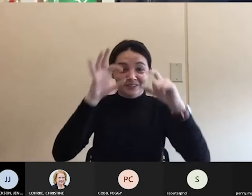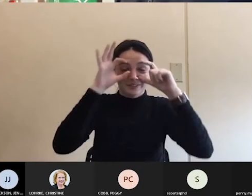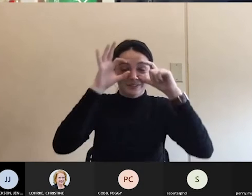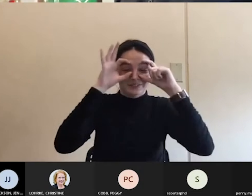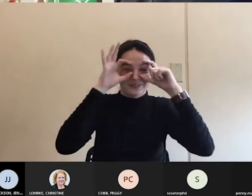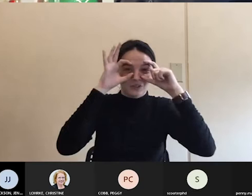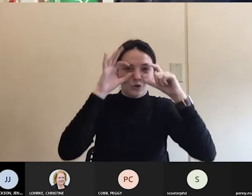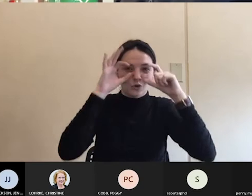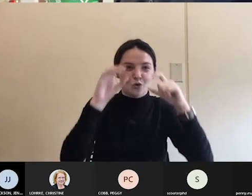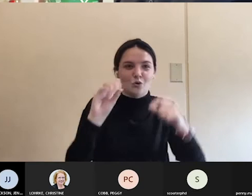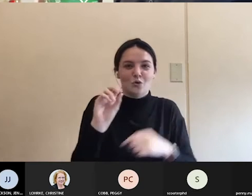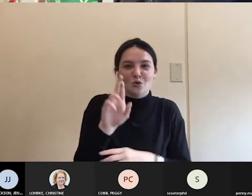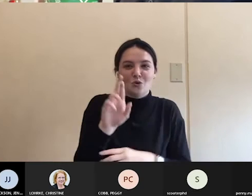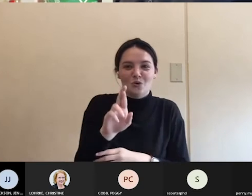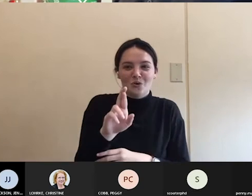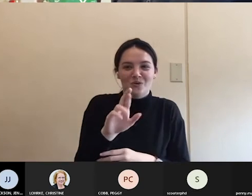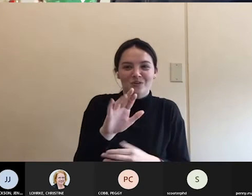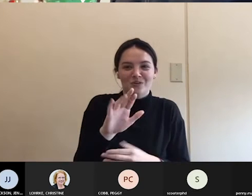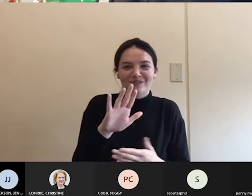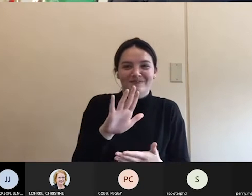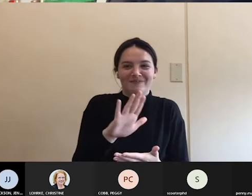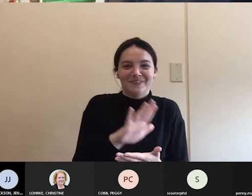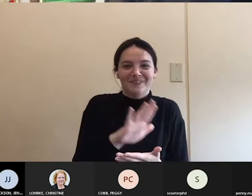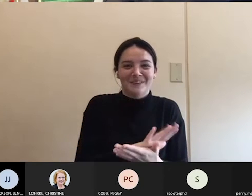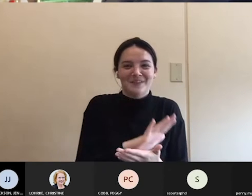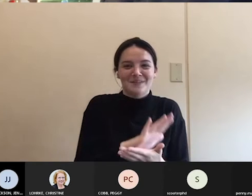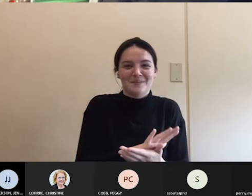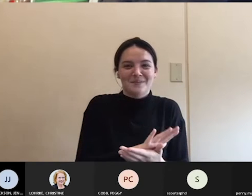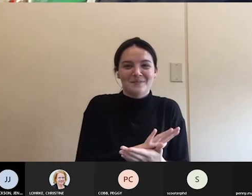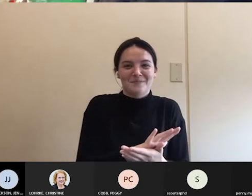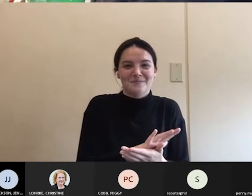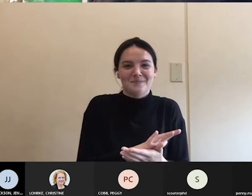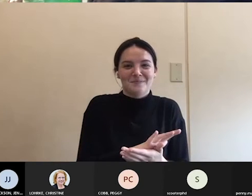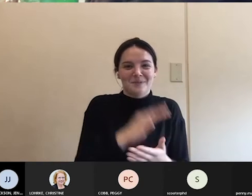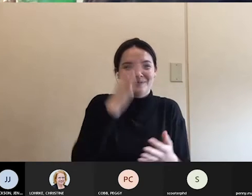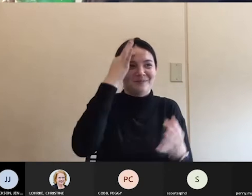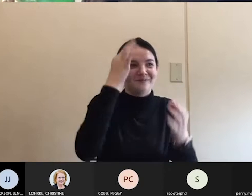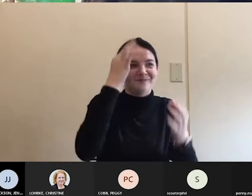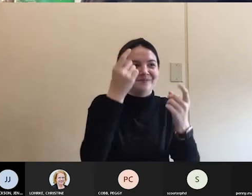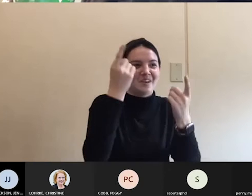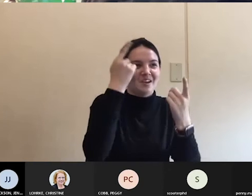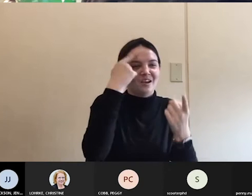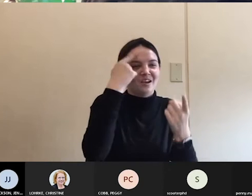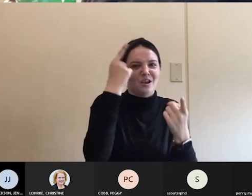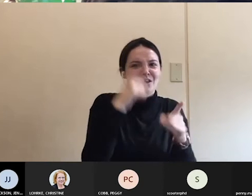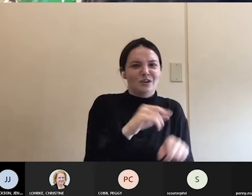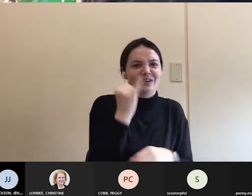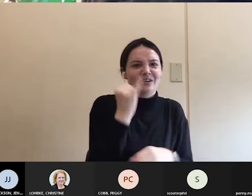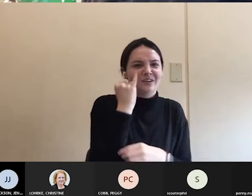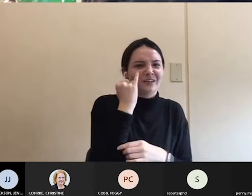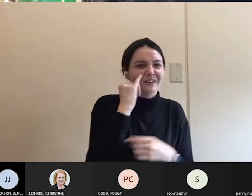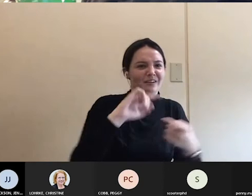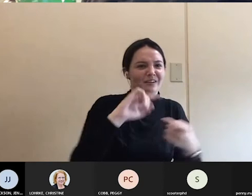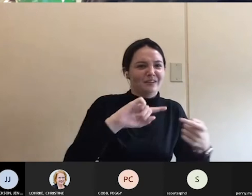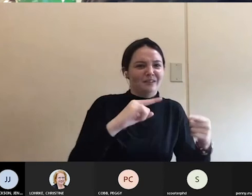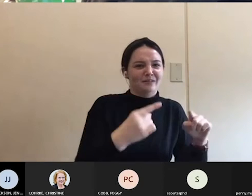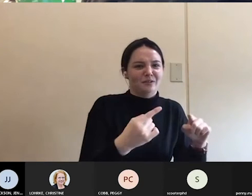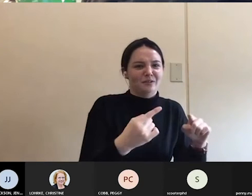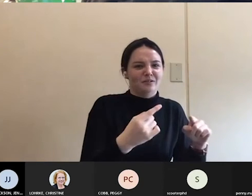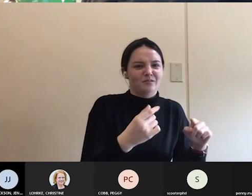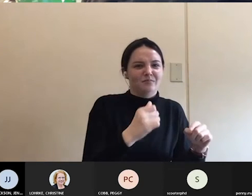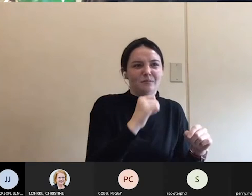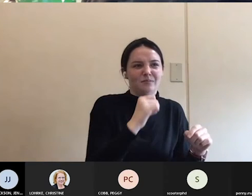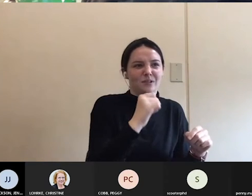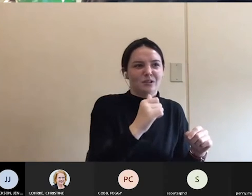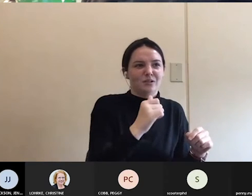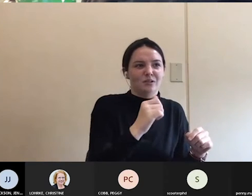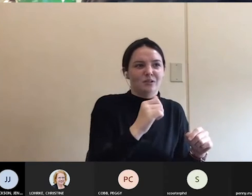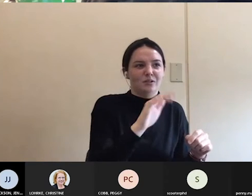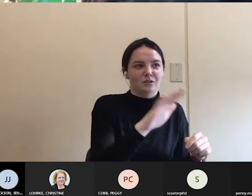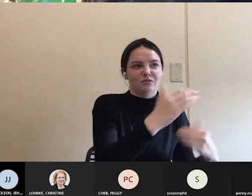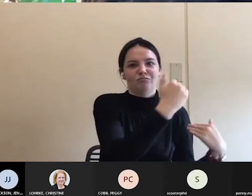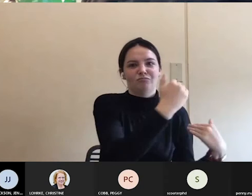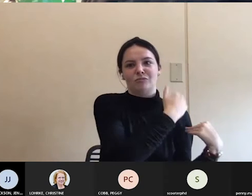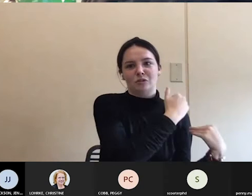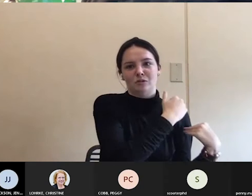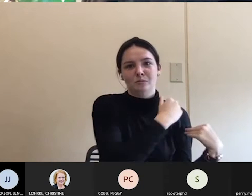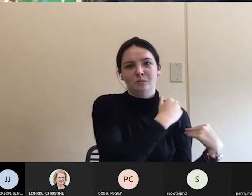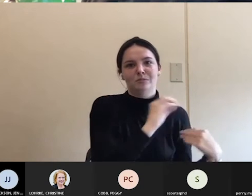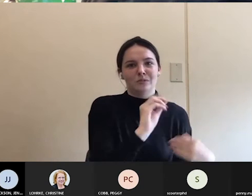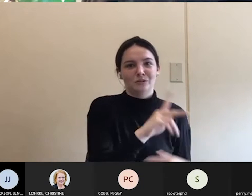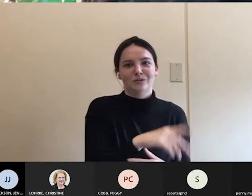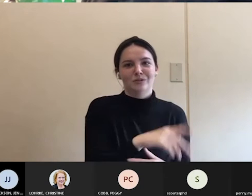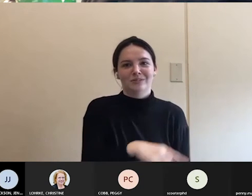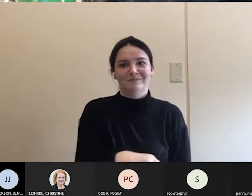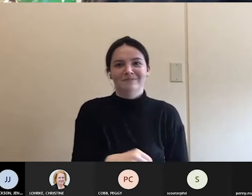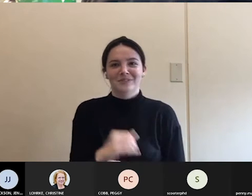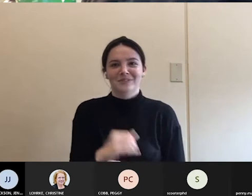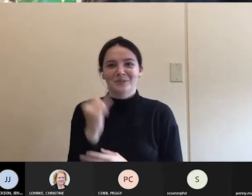much, TCC Legal Department. Right, so when I'm doing this in class, all my students are wearing safety goggles. I forgot to mention that. There's nobody